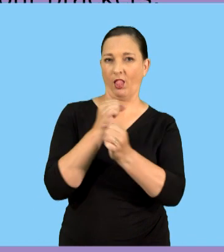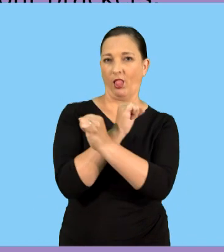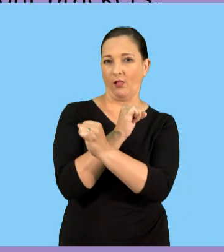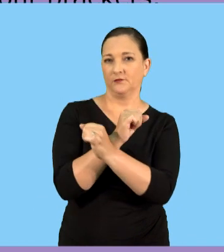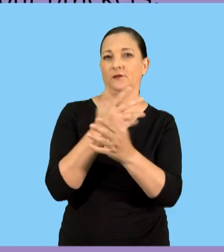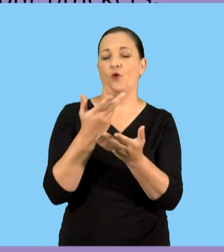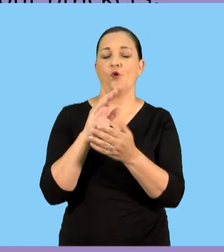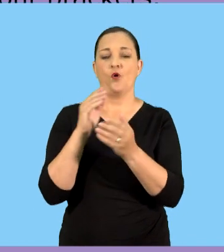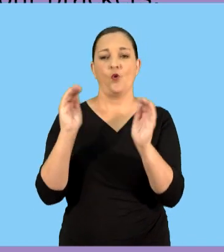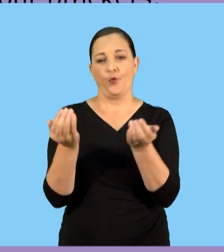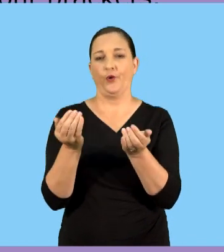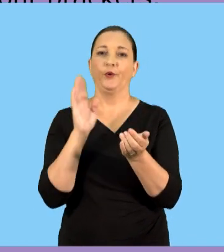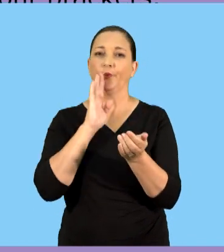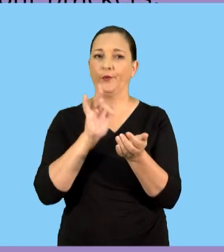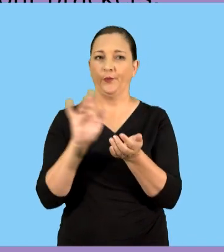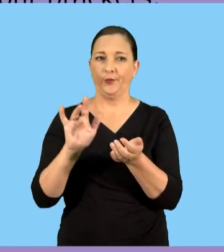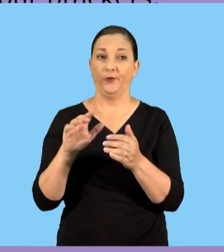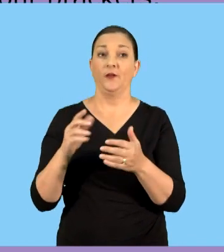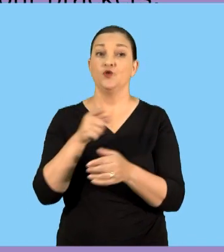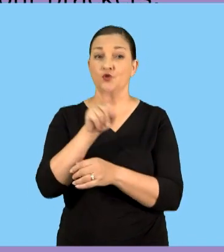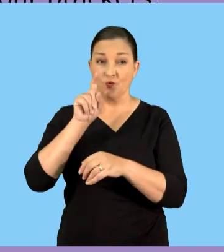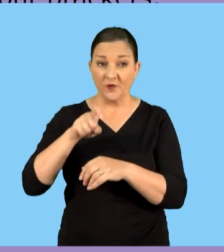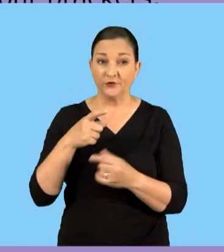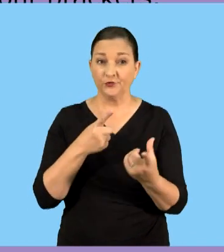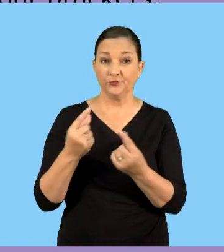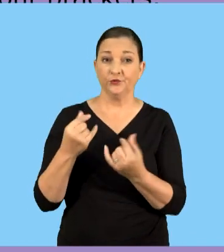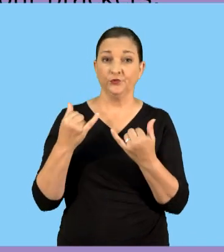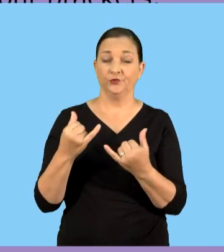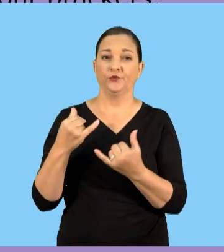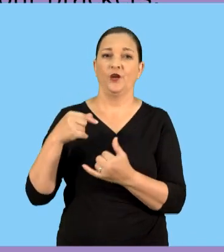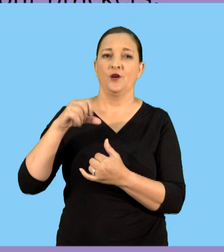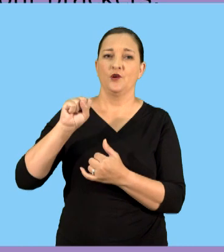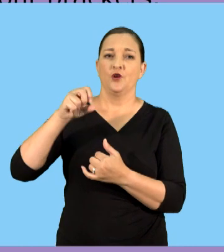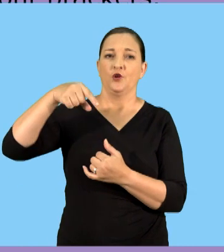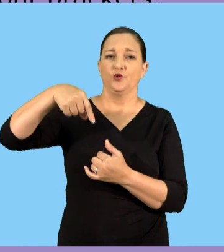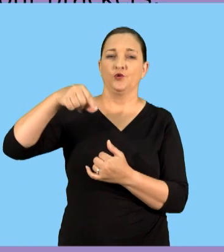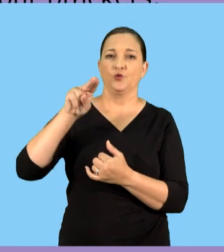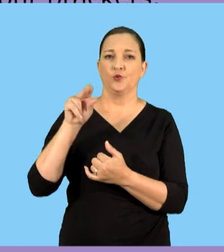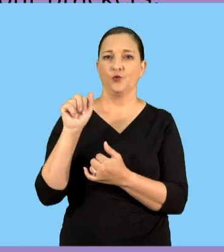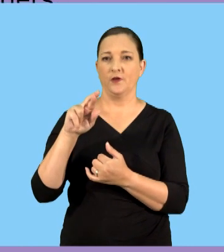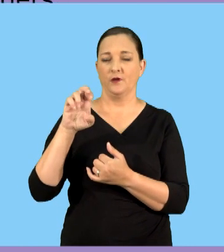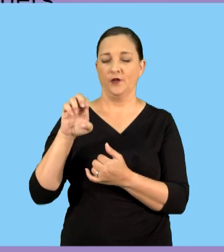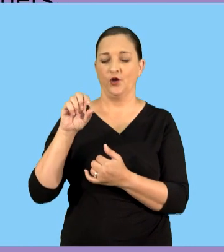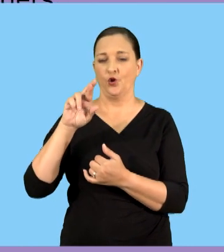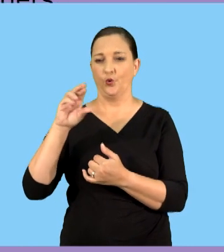calculations involving squares, cubes, square roots, and cube roots of integers.